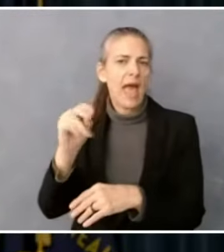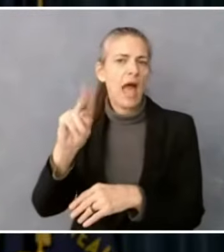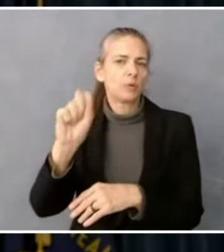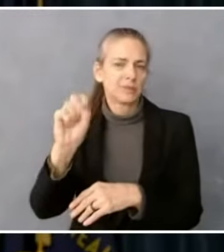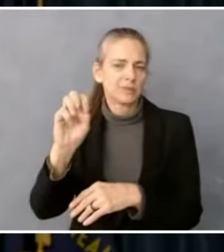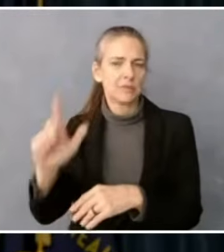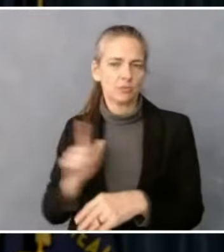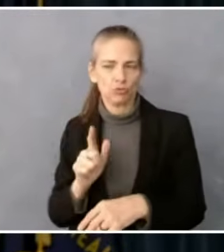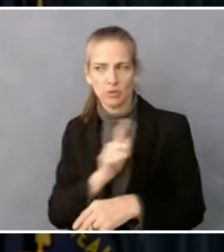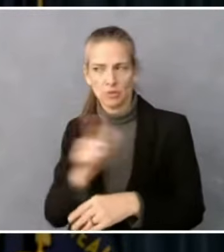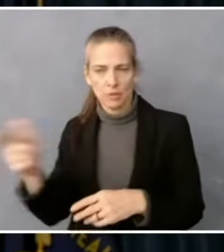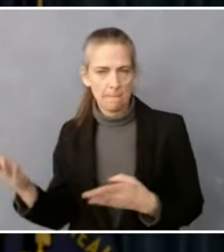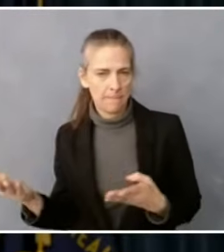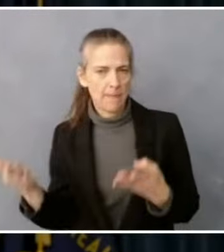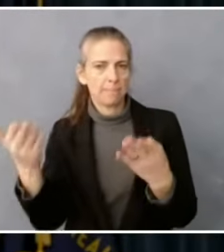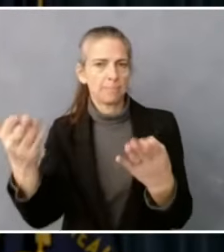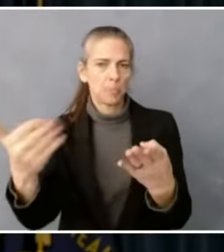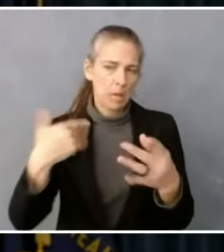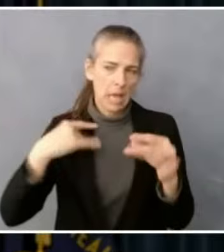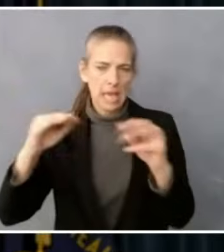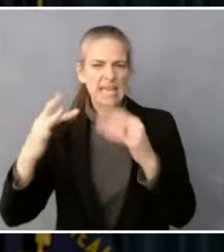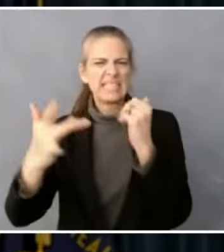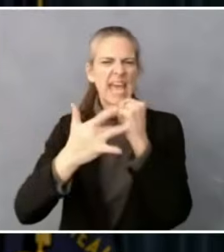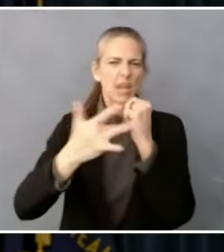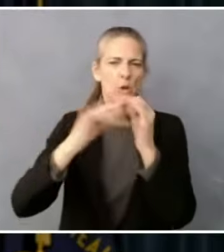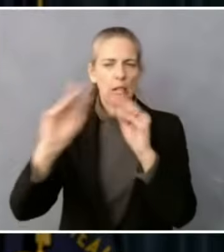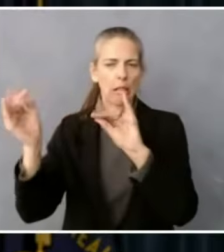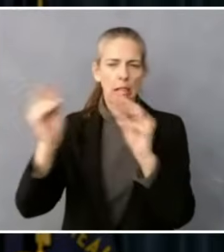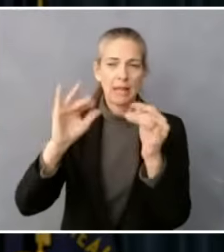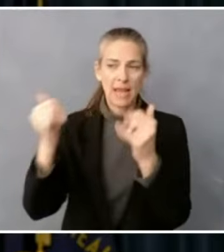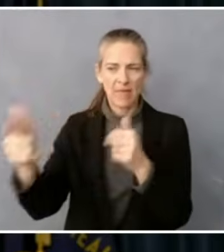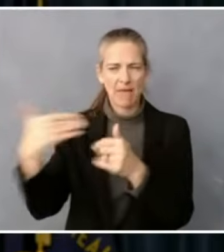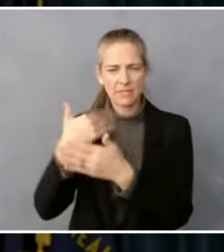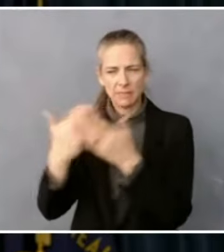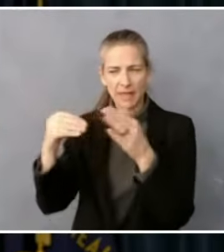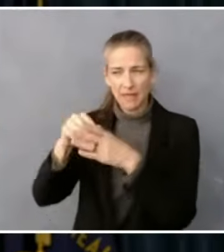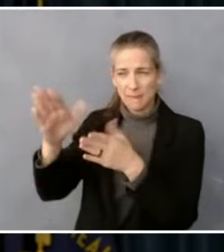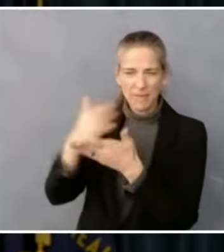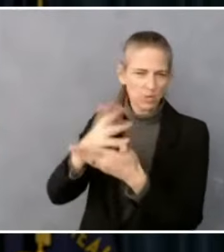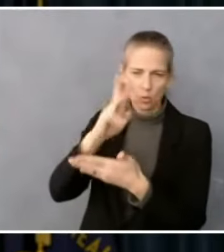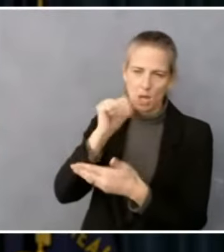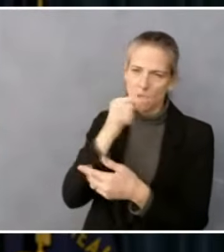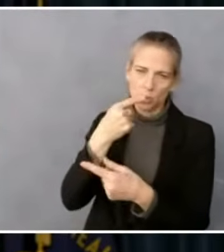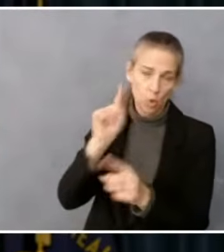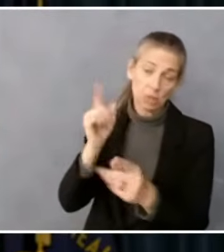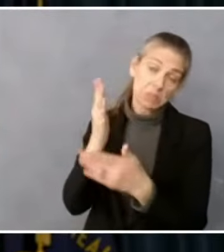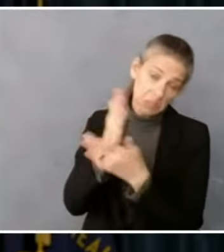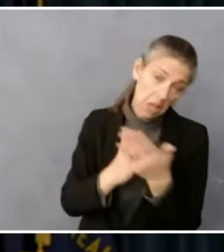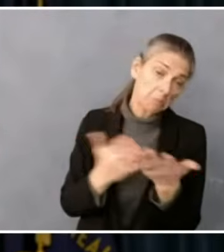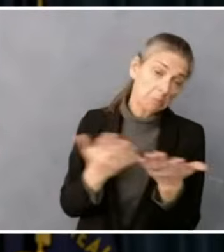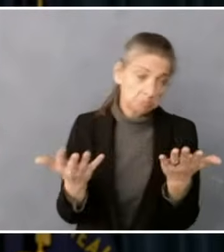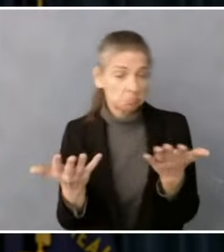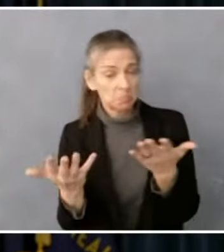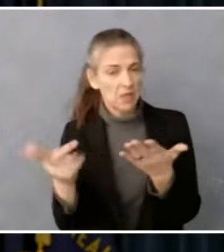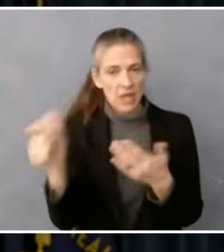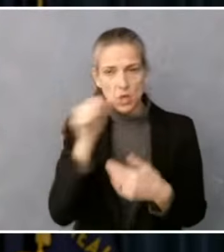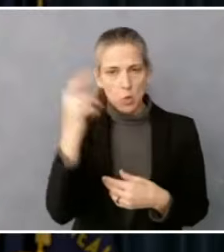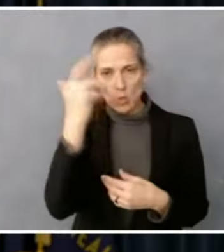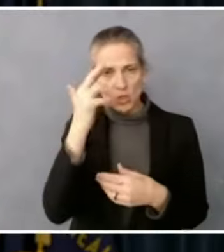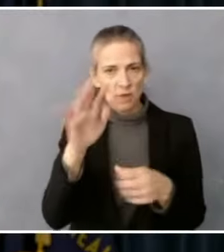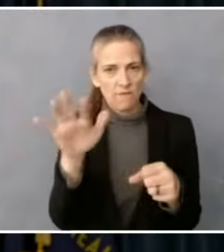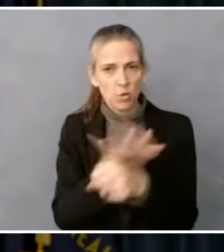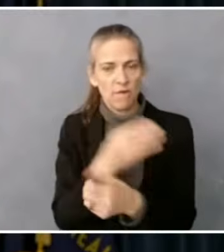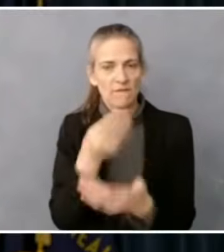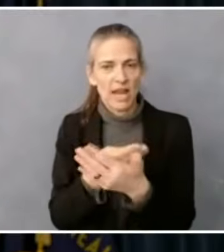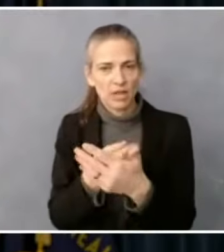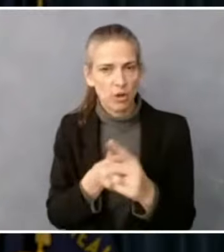on technical issues. They've got some things in their budget right now that won't work, and maybe some that they don't know the full financial impact.